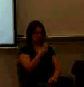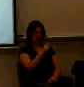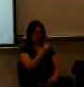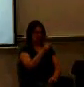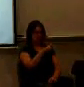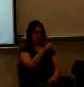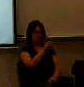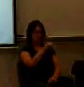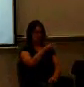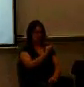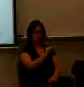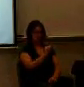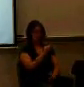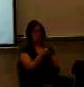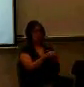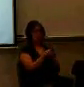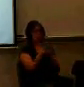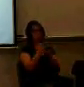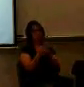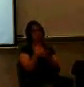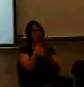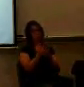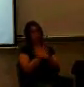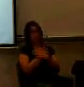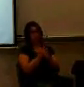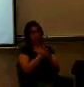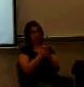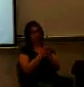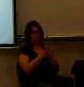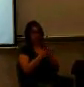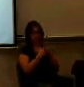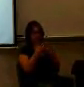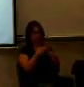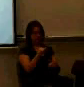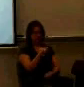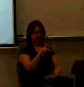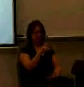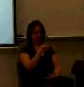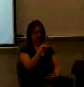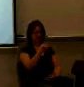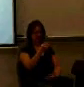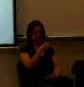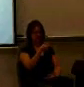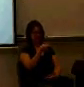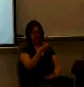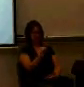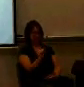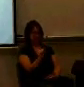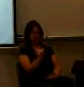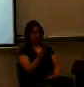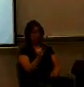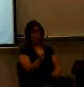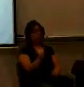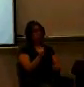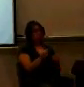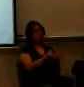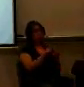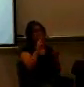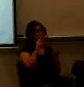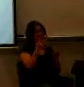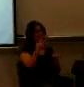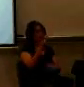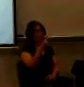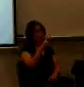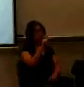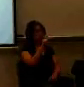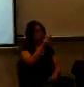heterocysts. They also, some species have resting cells called akinines. And you can even get a sense of the sort of granular appearance they get from